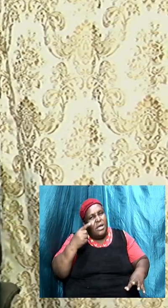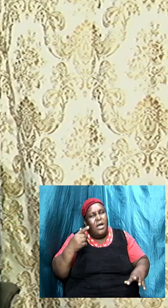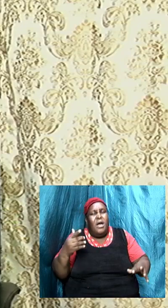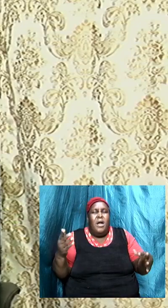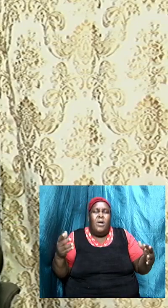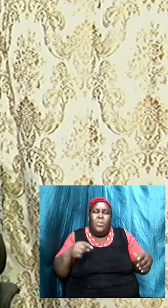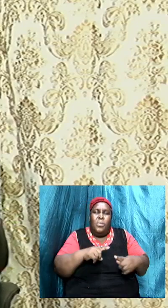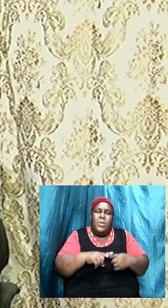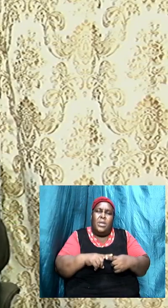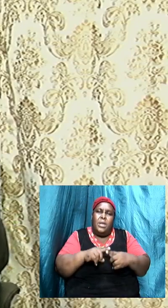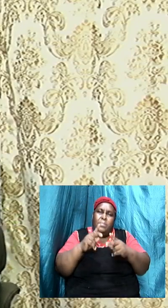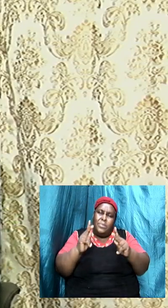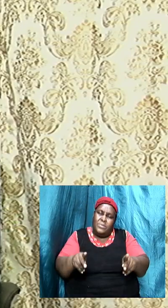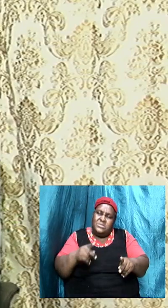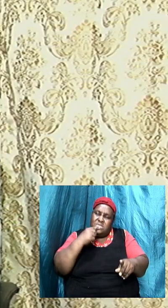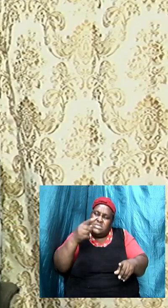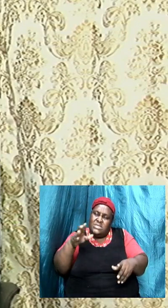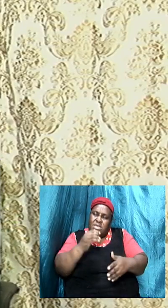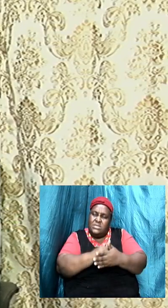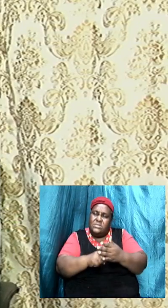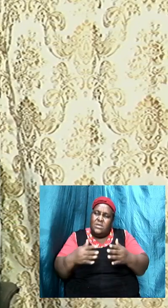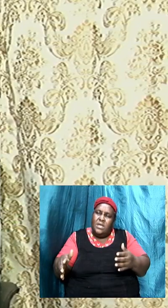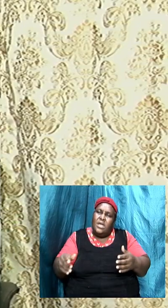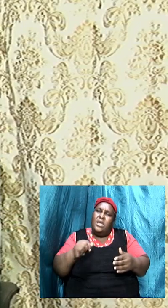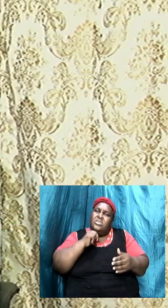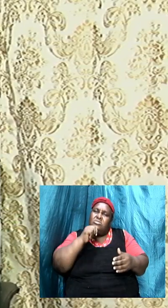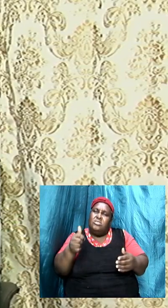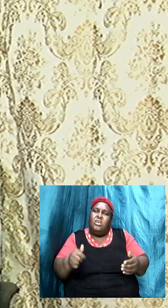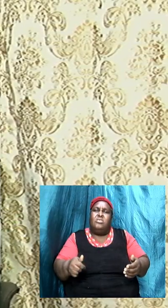somebody says something and it is unbiblical.